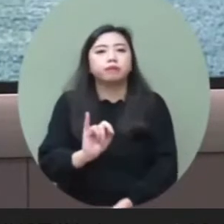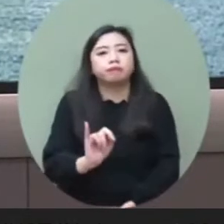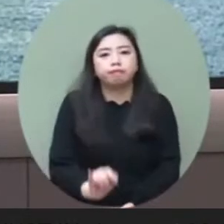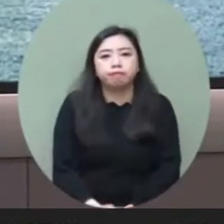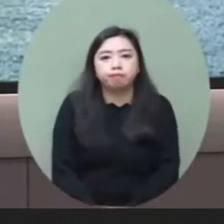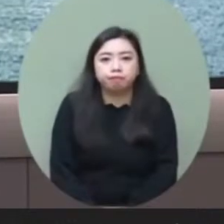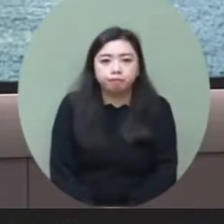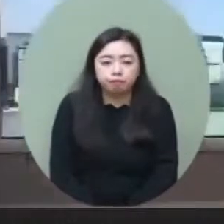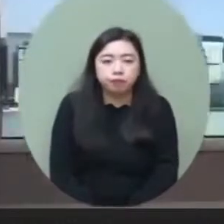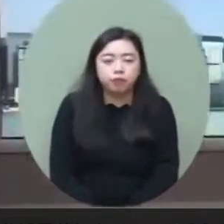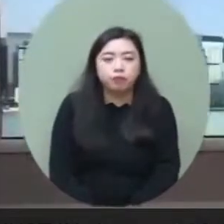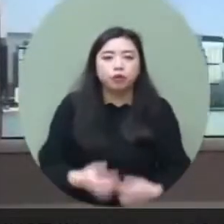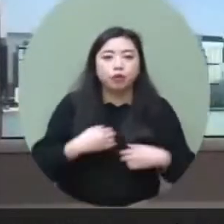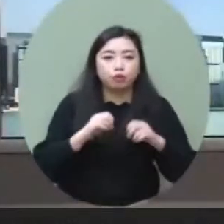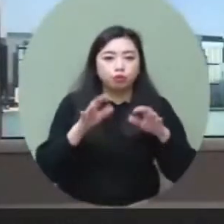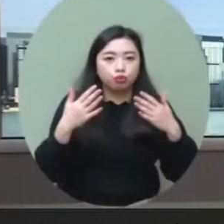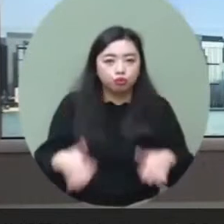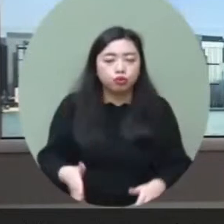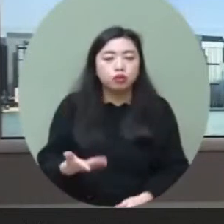to be